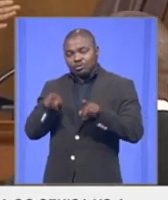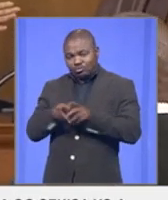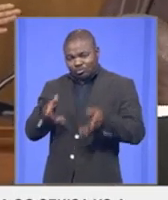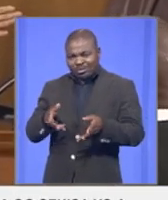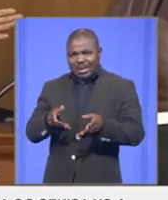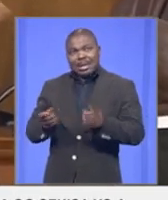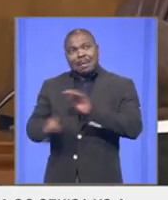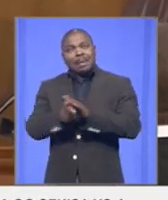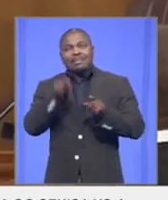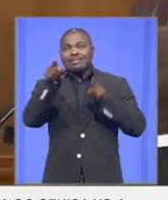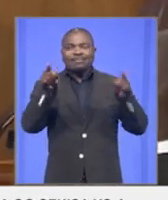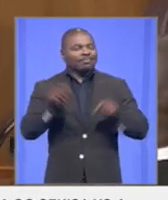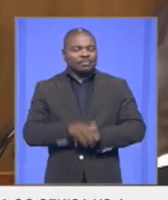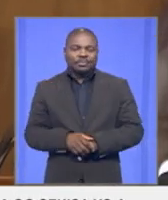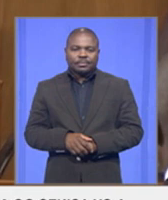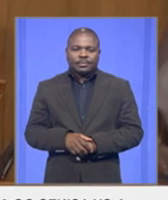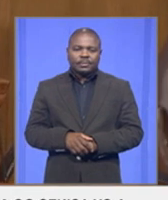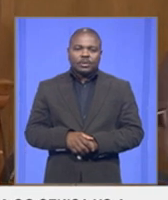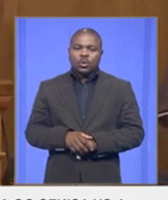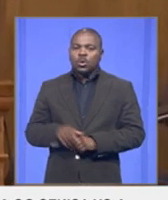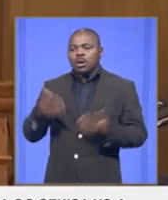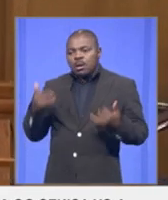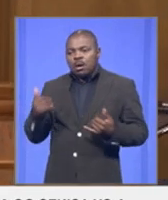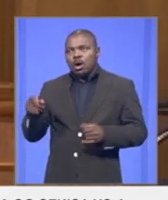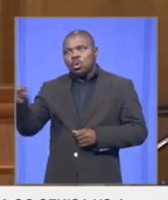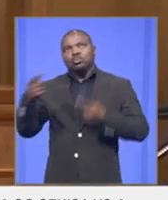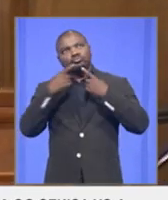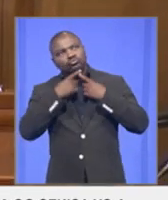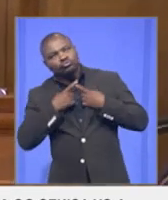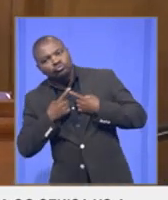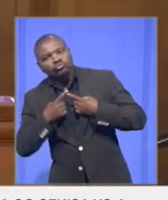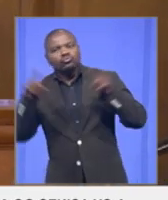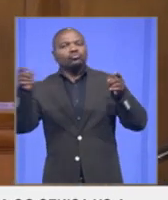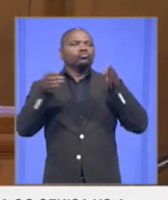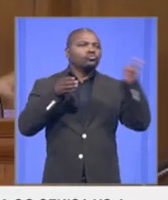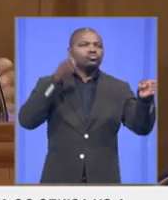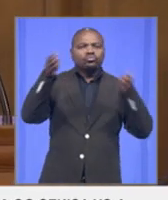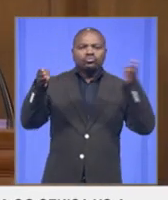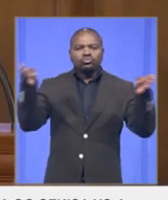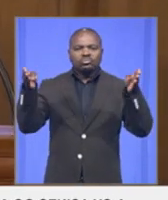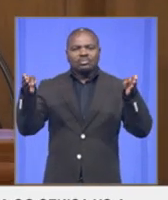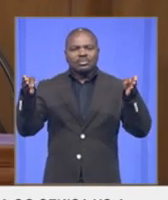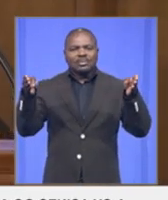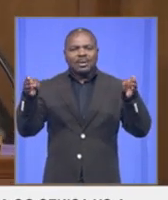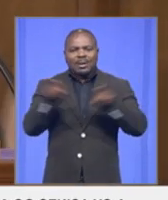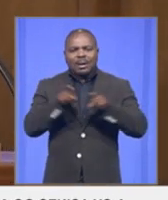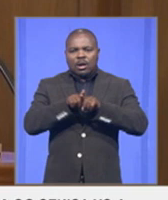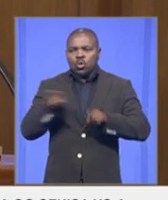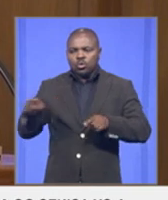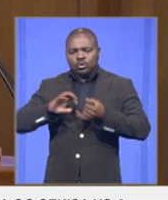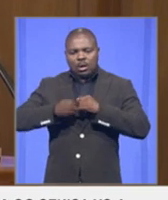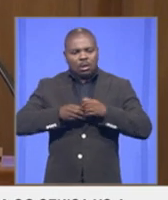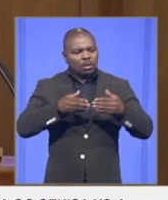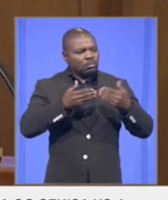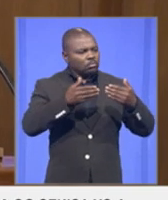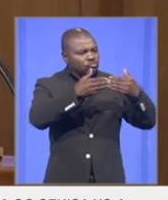tlwaelega. Now you go and make public statements to the world at large, almost exonerating him,